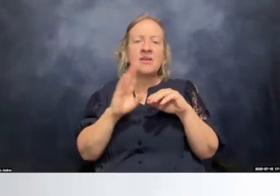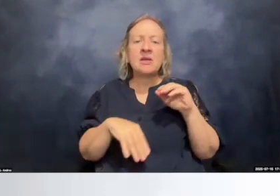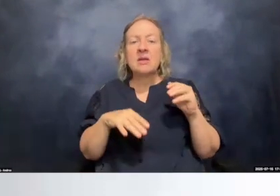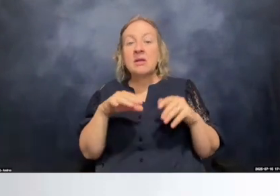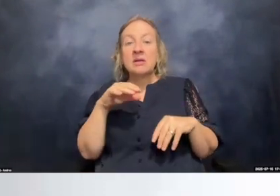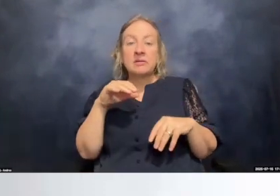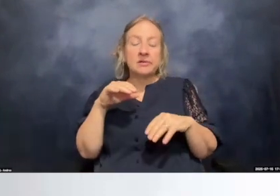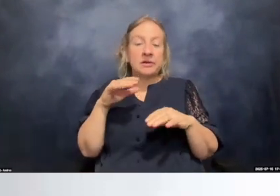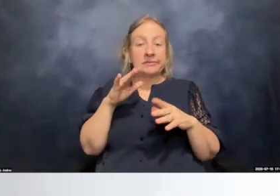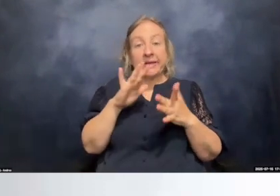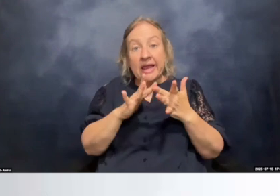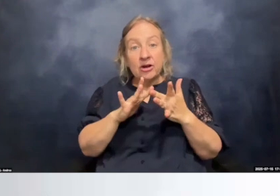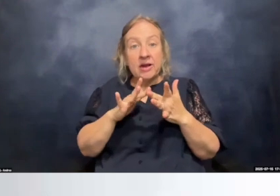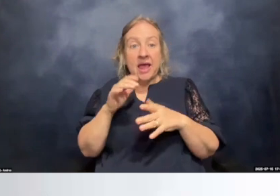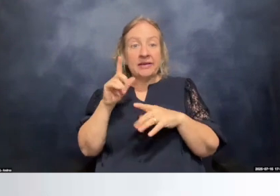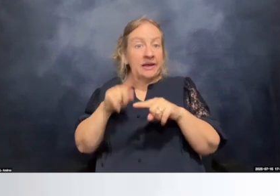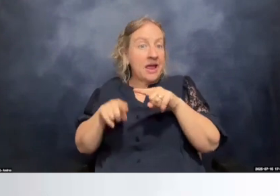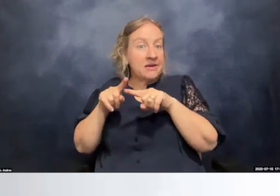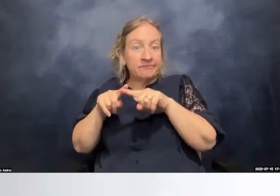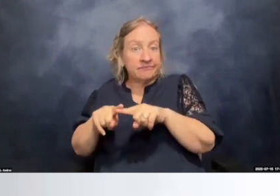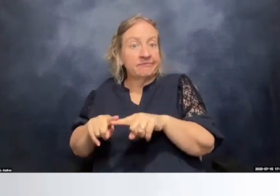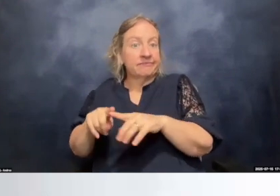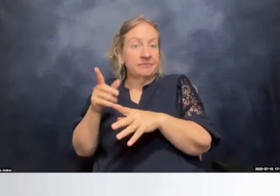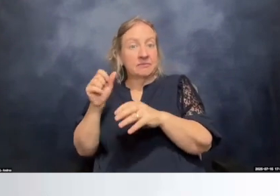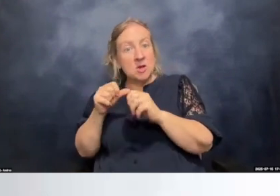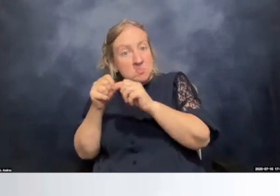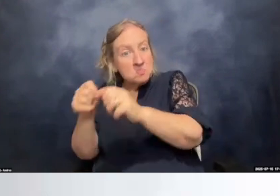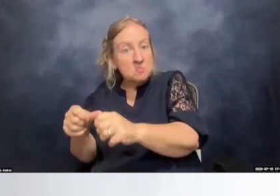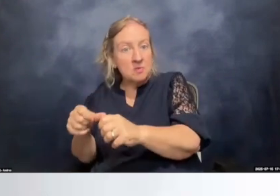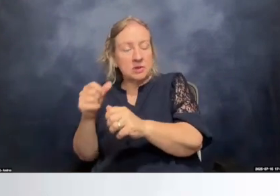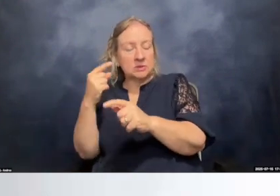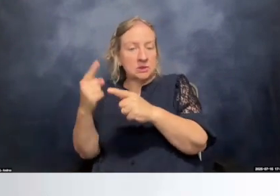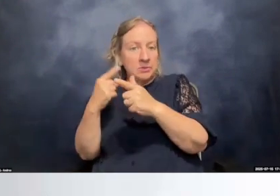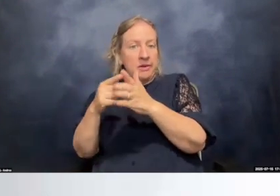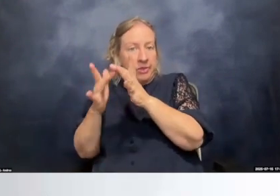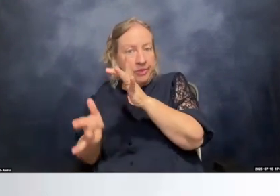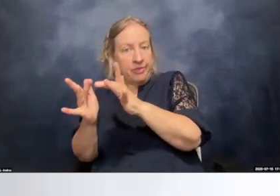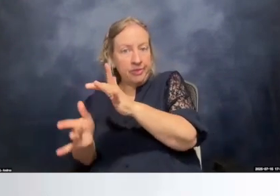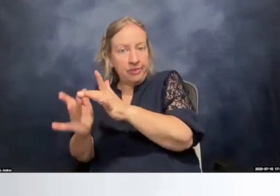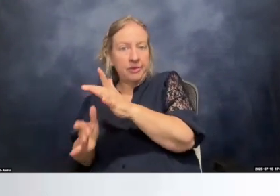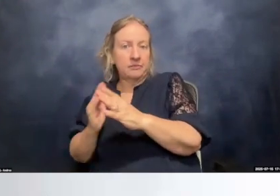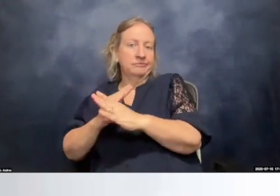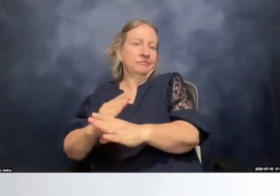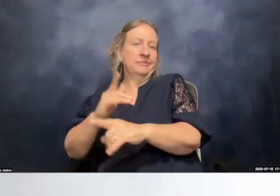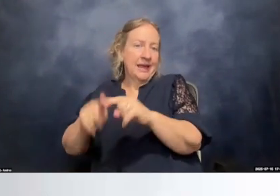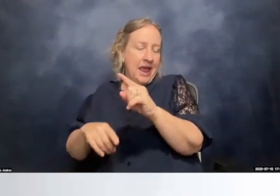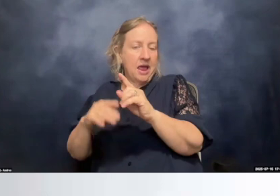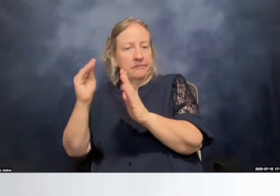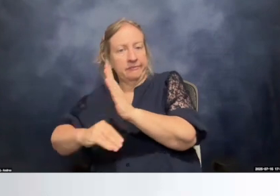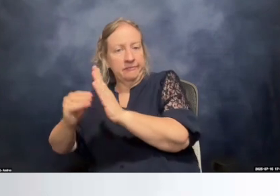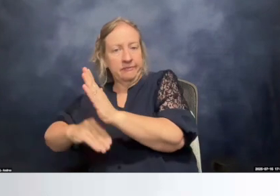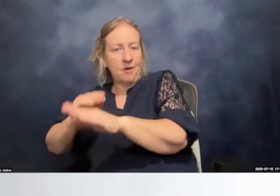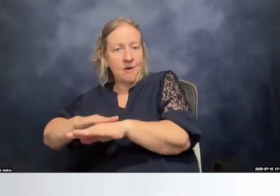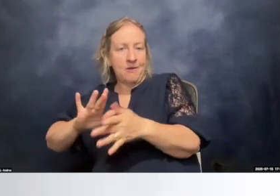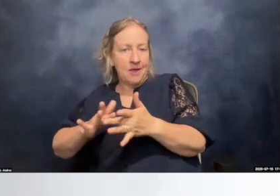complex online grant applications. 3, burden of paperwork and administrative requirements, which strain already